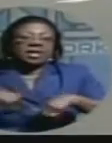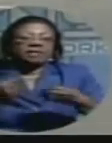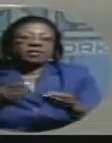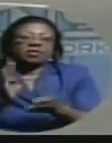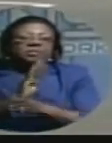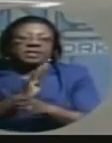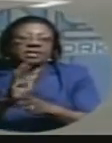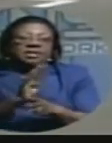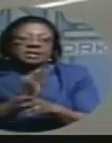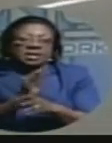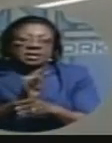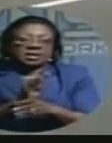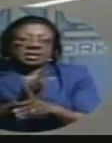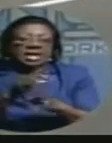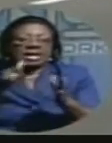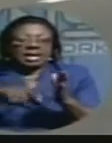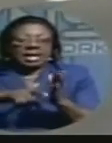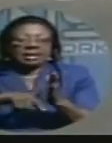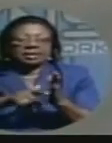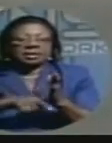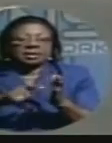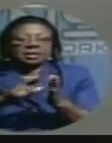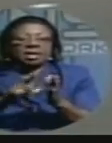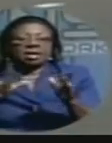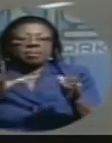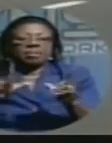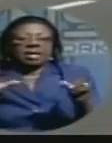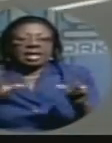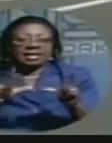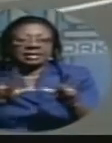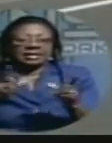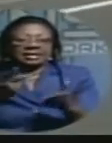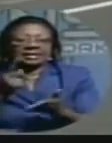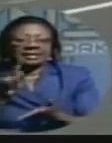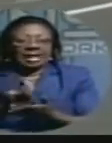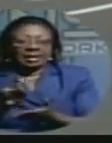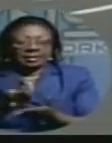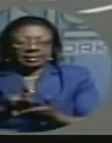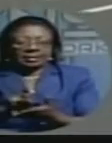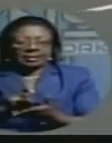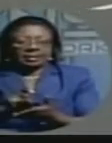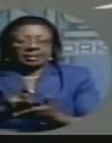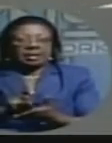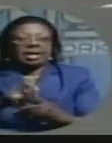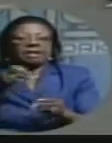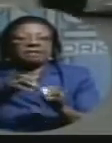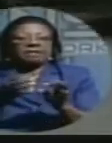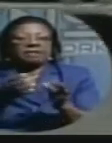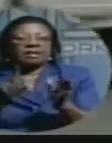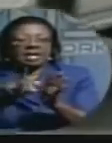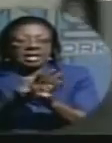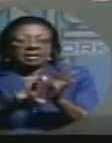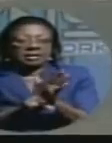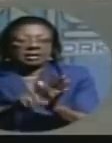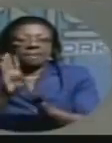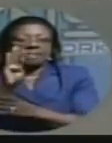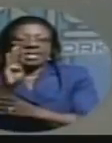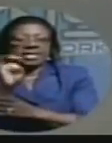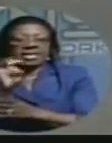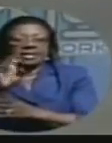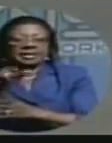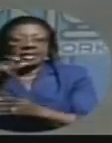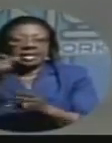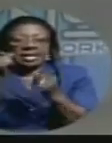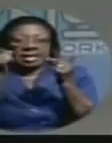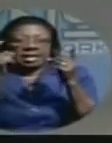with the Broadcasting Corporation are just some of the incentives the government is offering to those businesses that suffered loss due to the roadworks